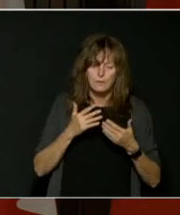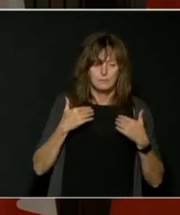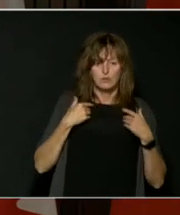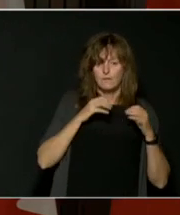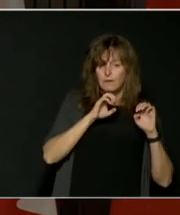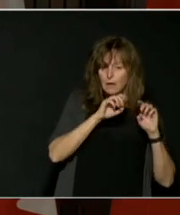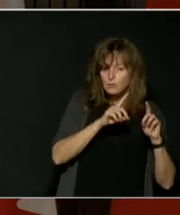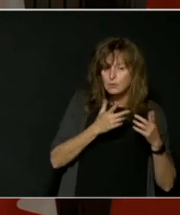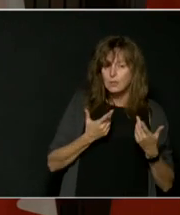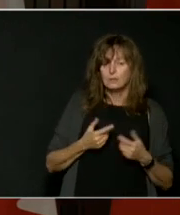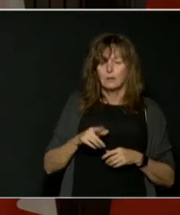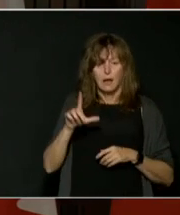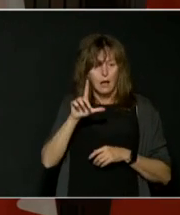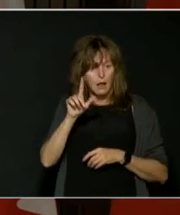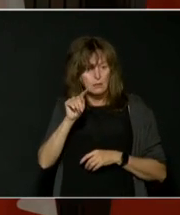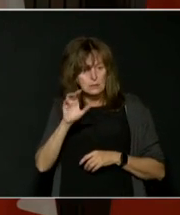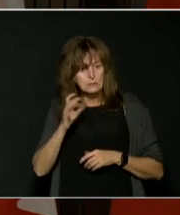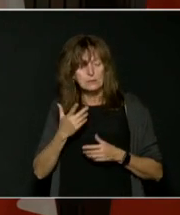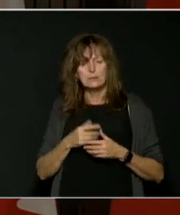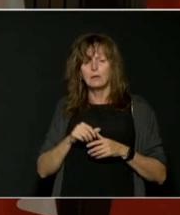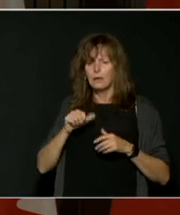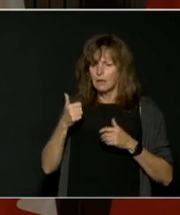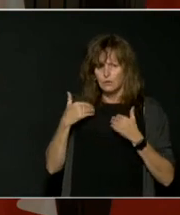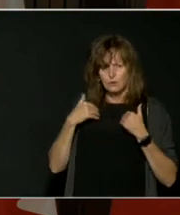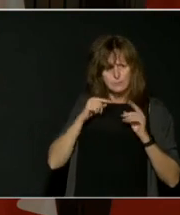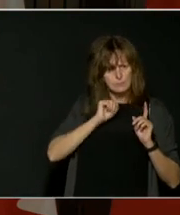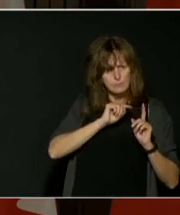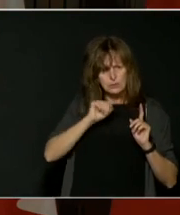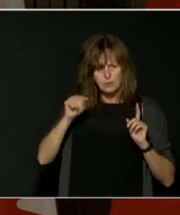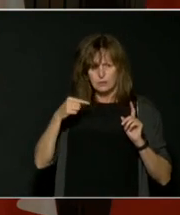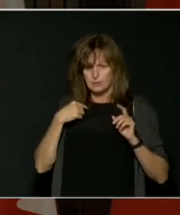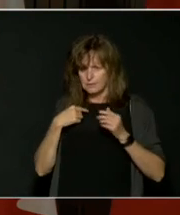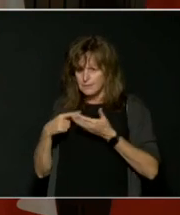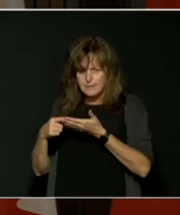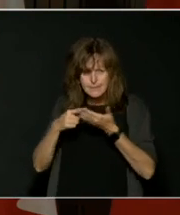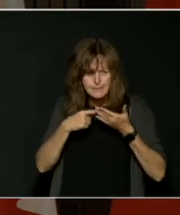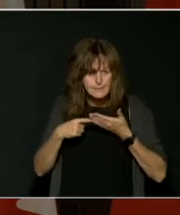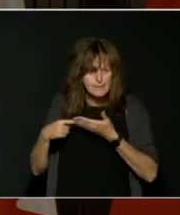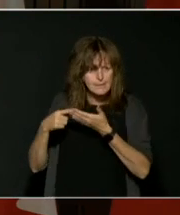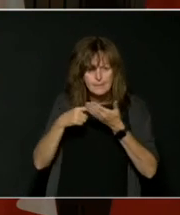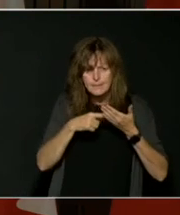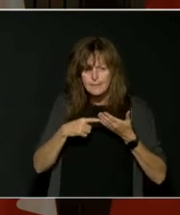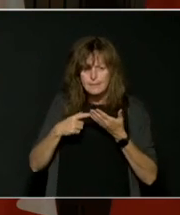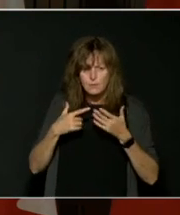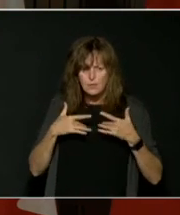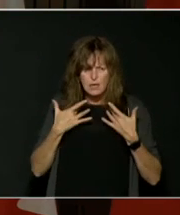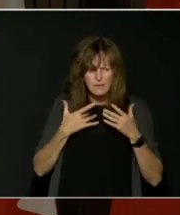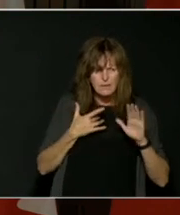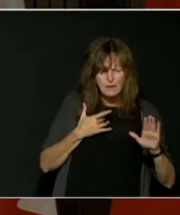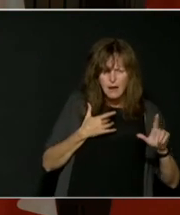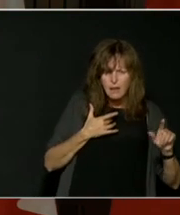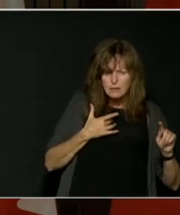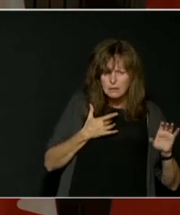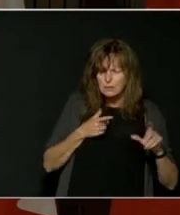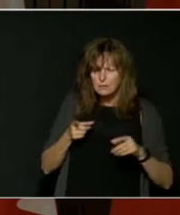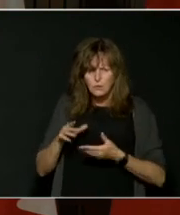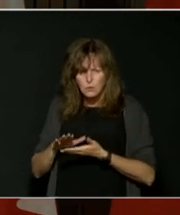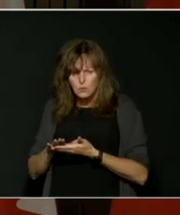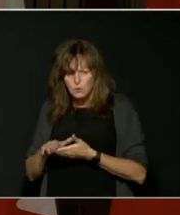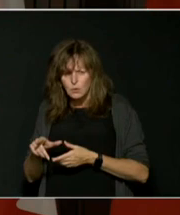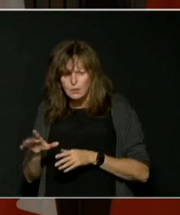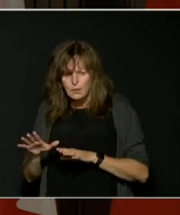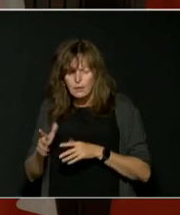other ministries to see what's going on with all the various settings, congregate settings in terms of that as